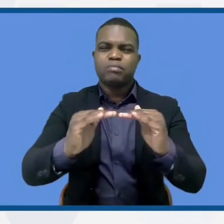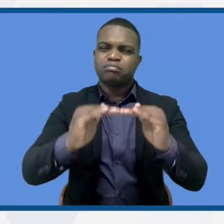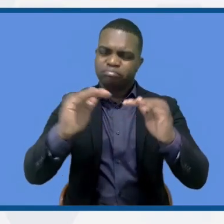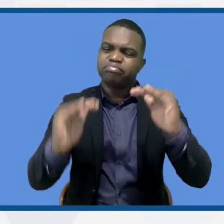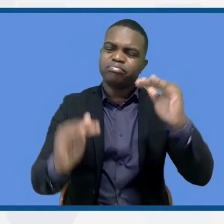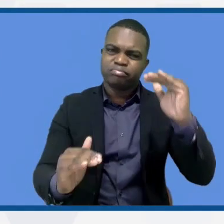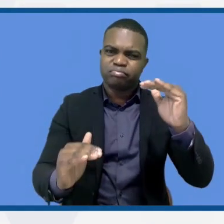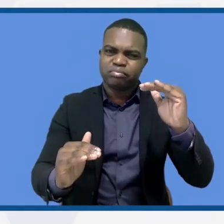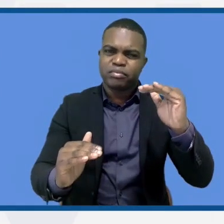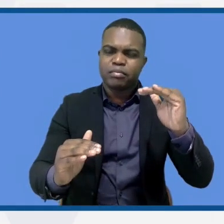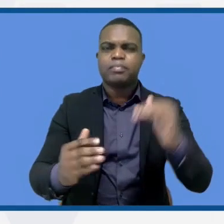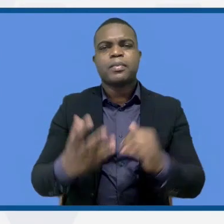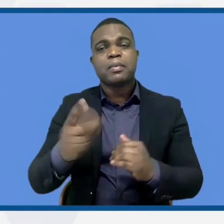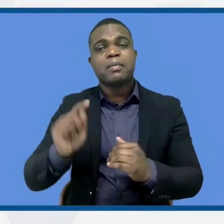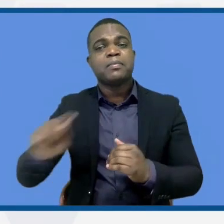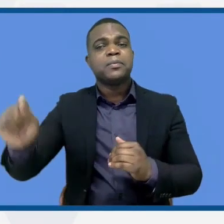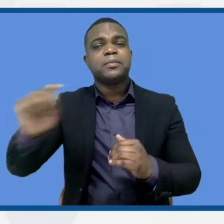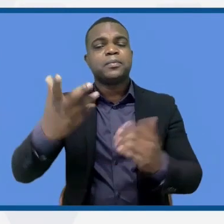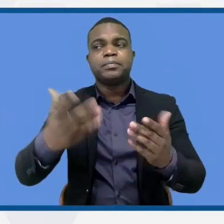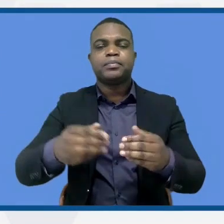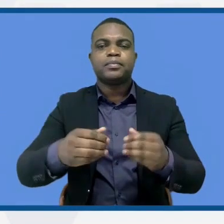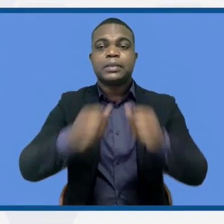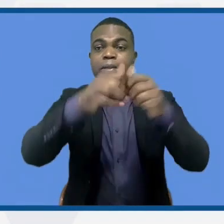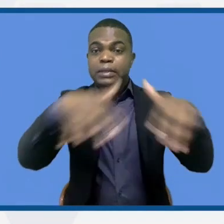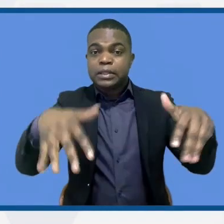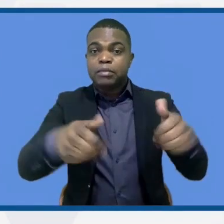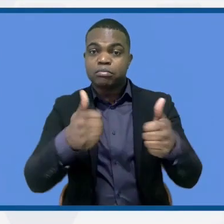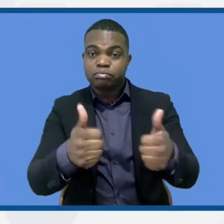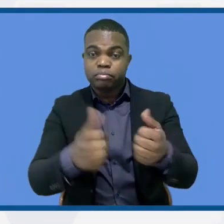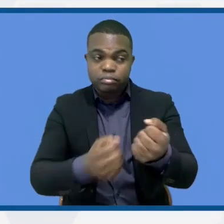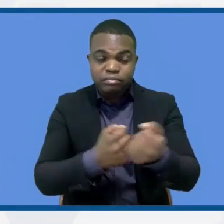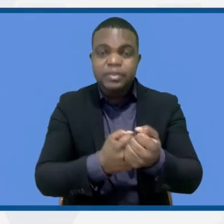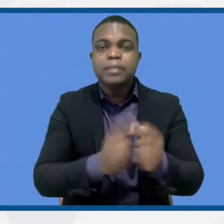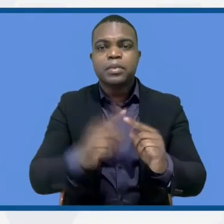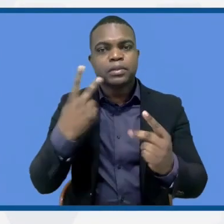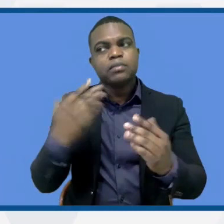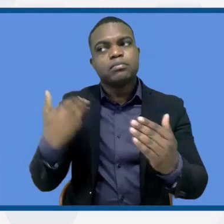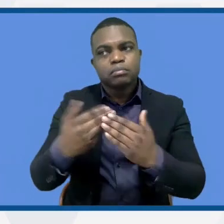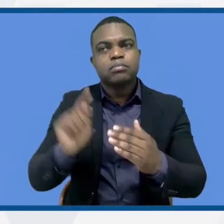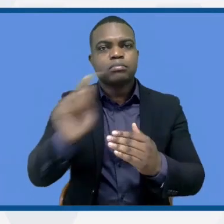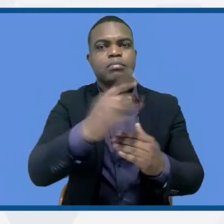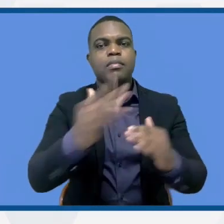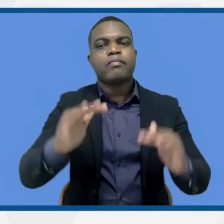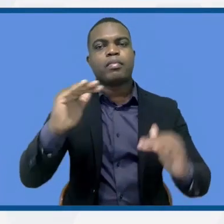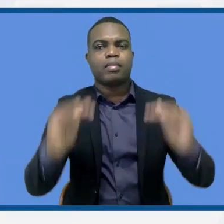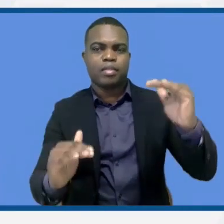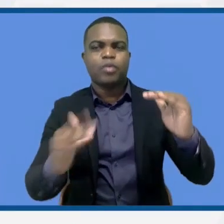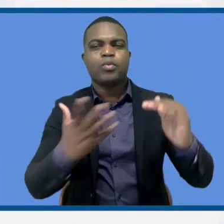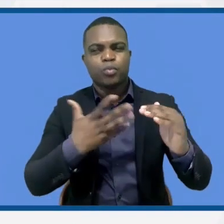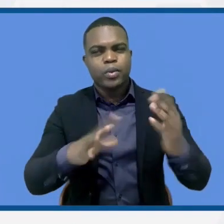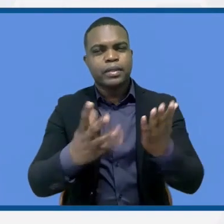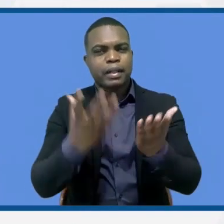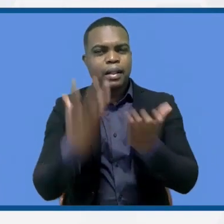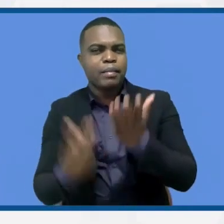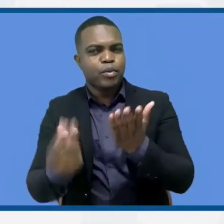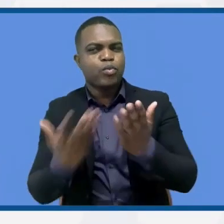to reduce to the minimum the risk of disasters. We have a picture of the city of Panama. There's